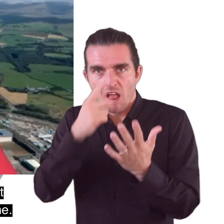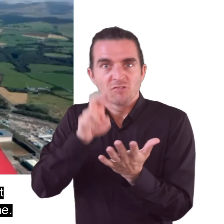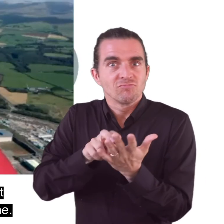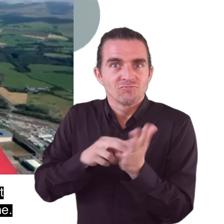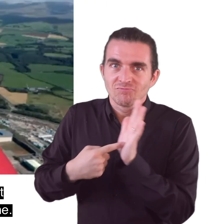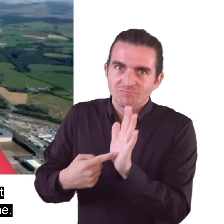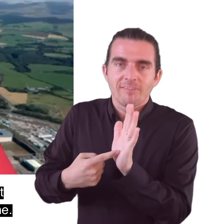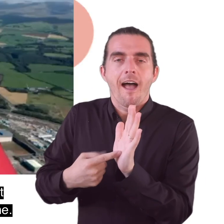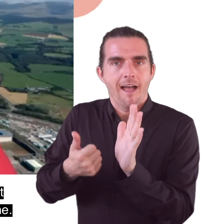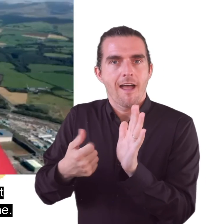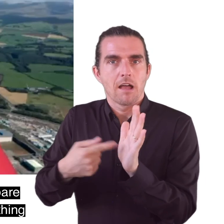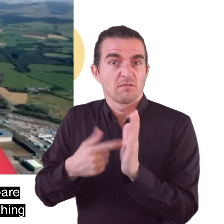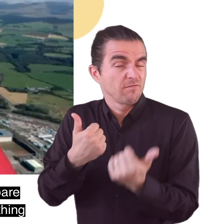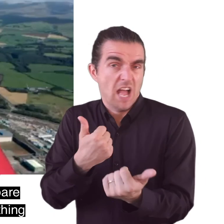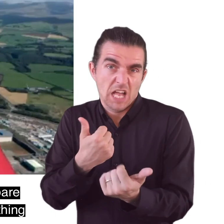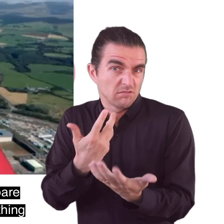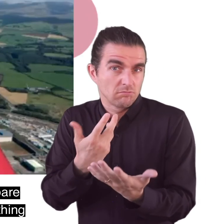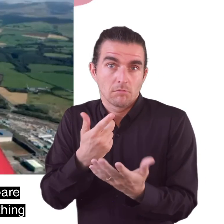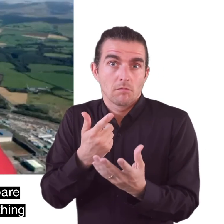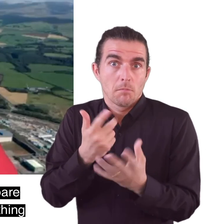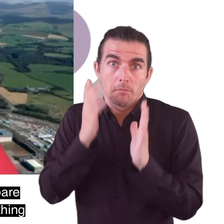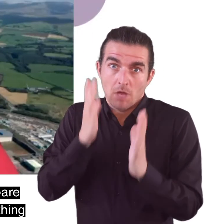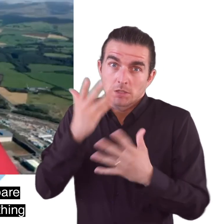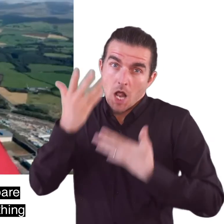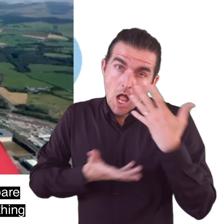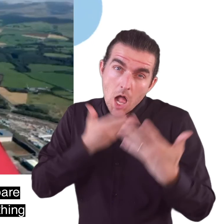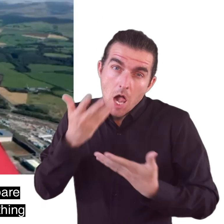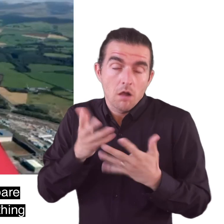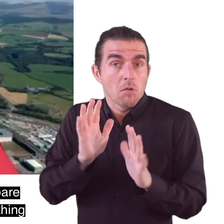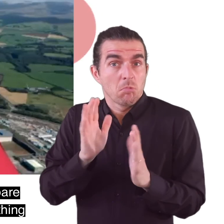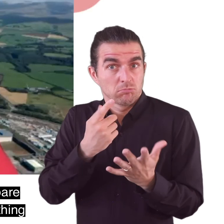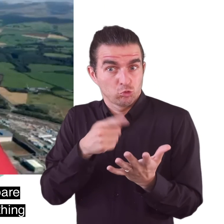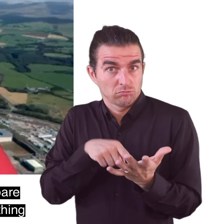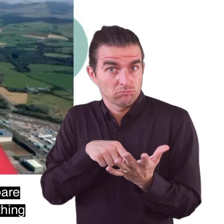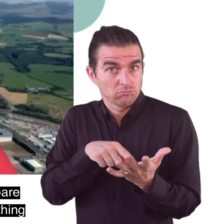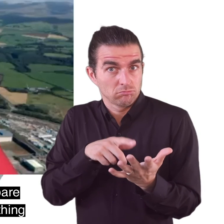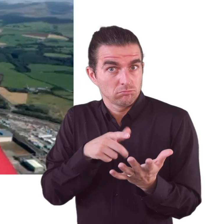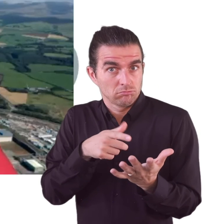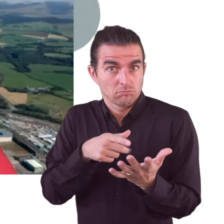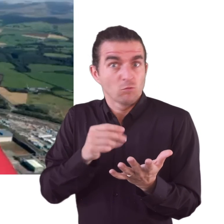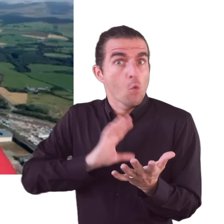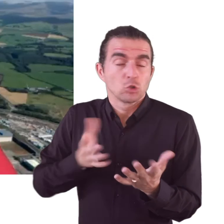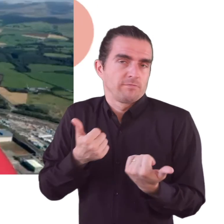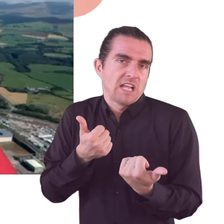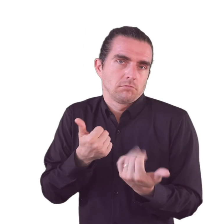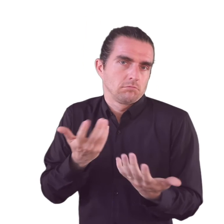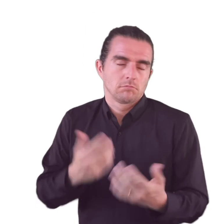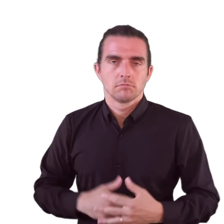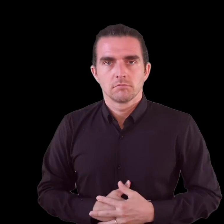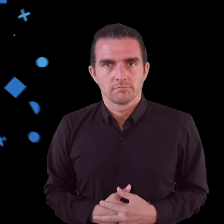kind of leave it at that. And that's also fine. Like, you don't have to bare your soul or expose anything you don't want to.